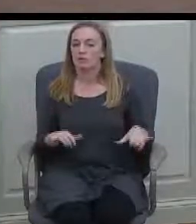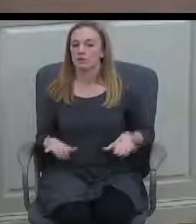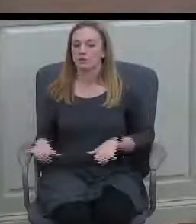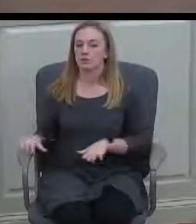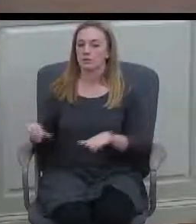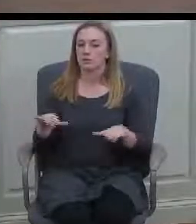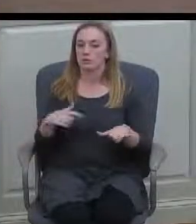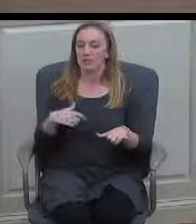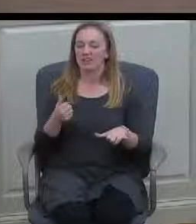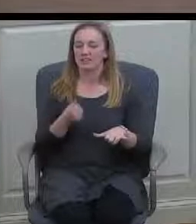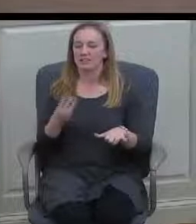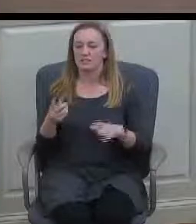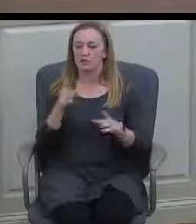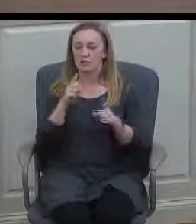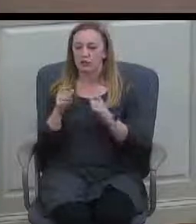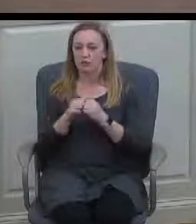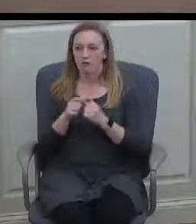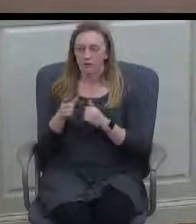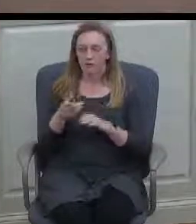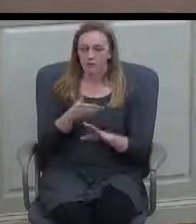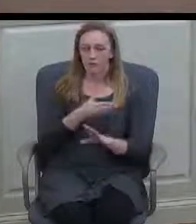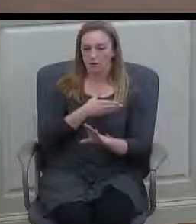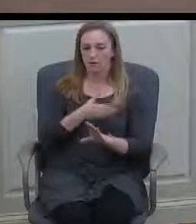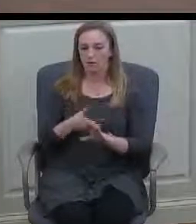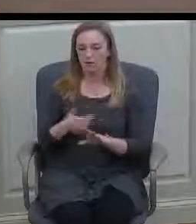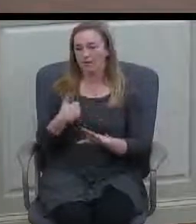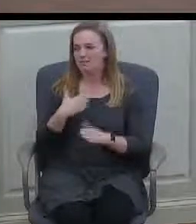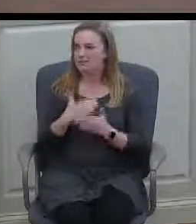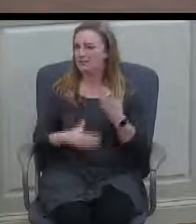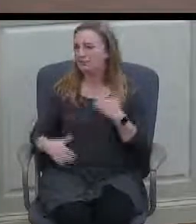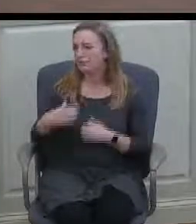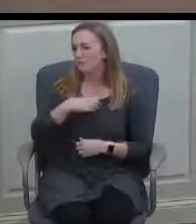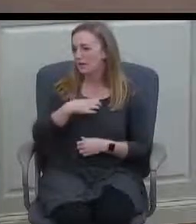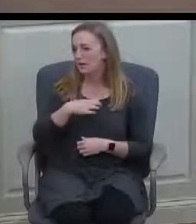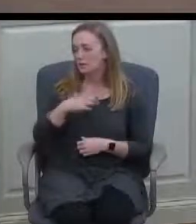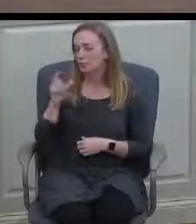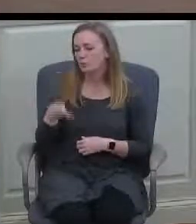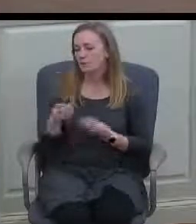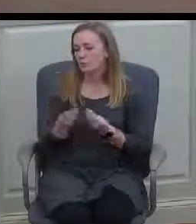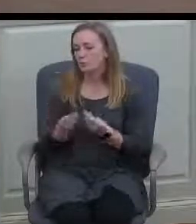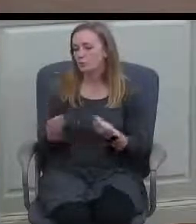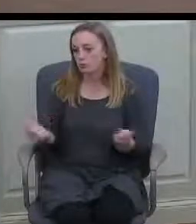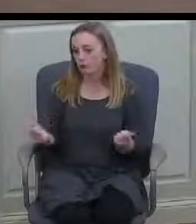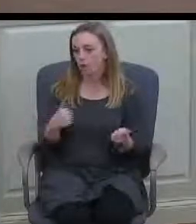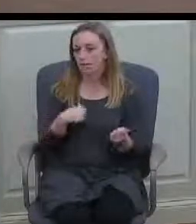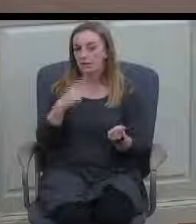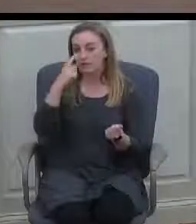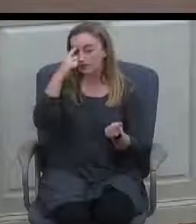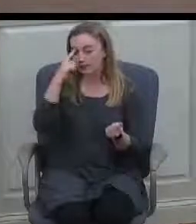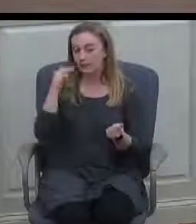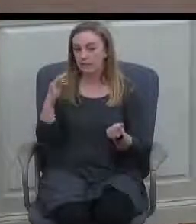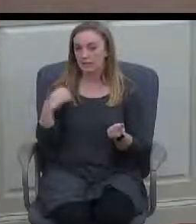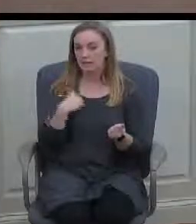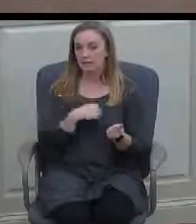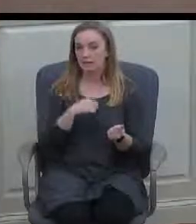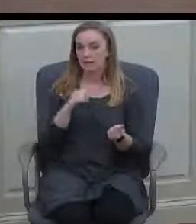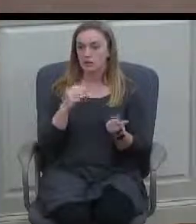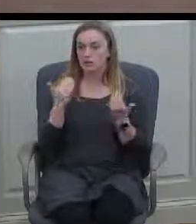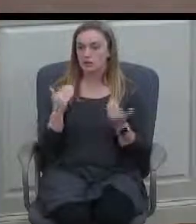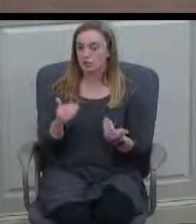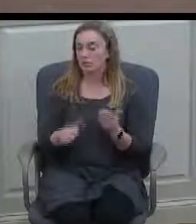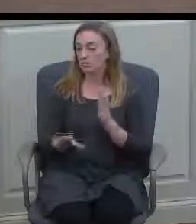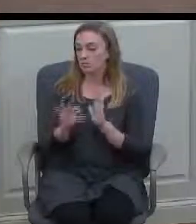leading up to this bid of, hey, we have some complaints here that we need to solve, and I think that if we do select